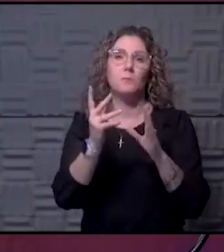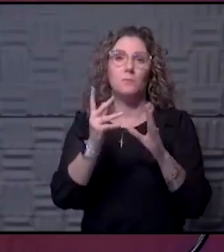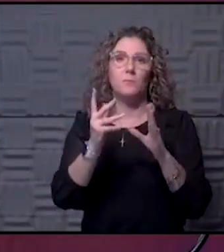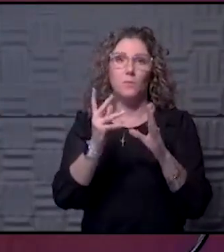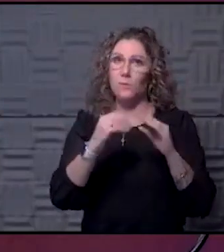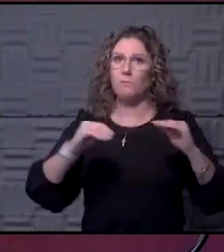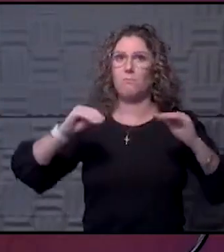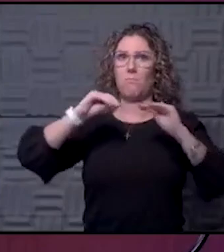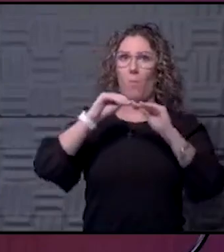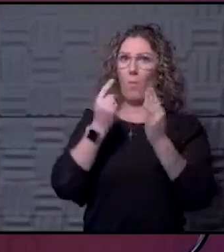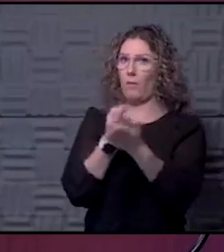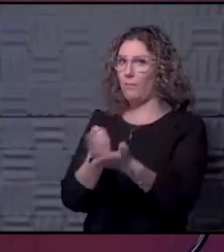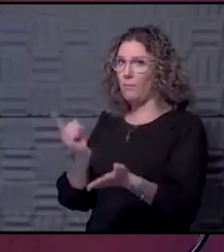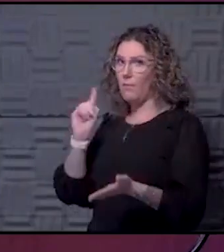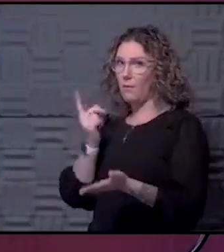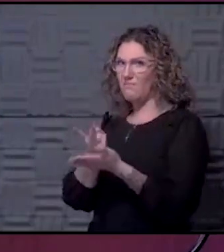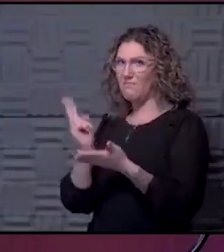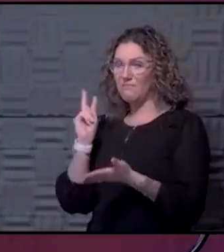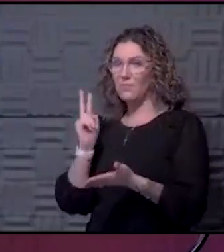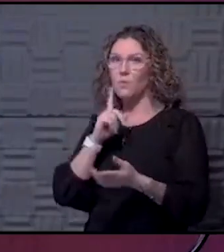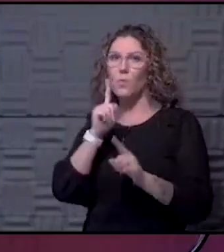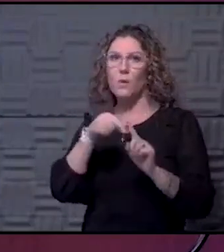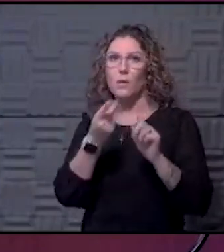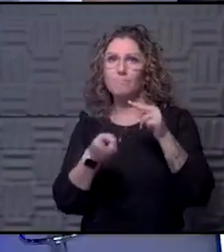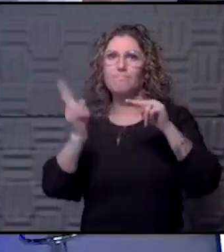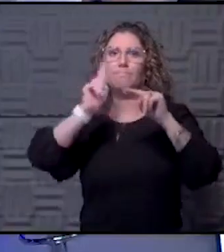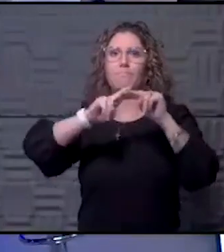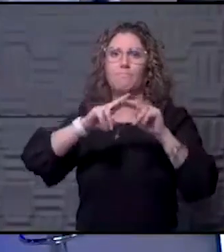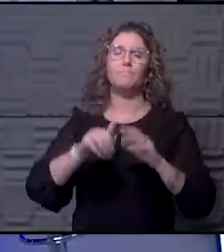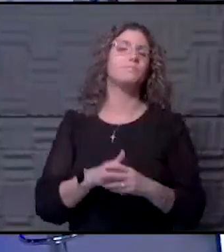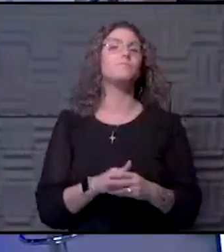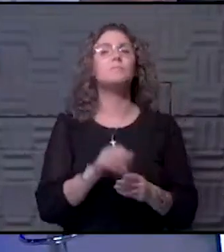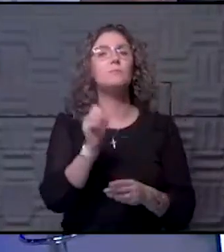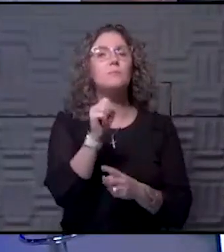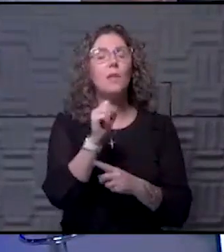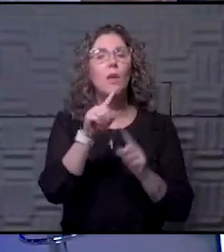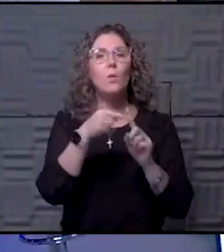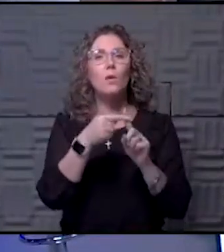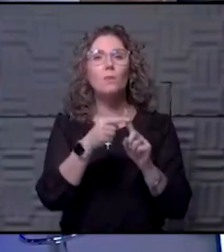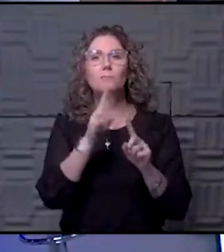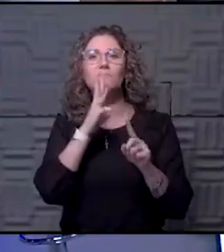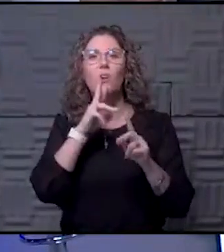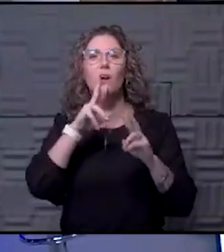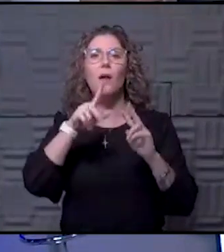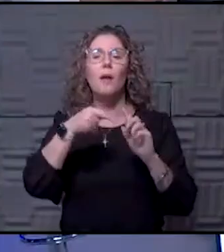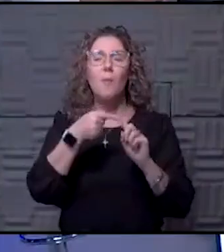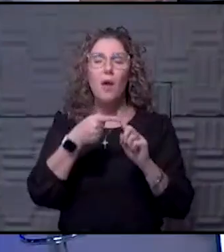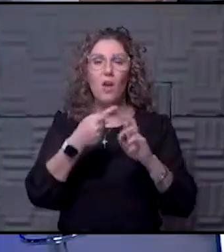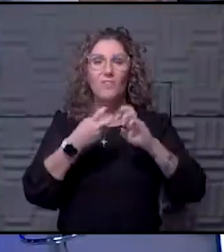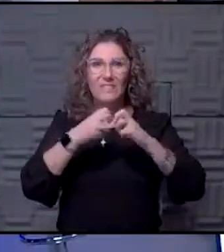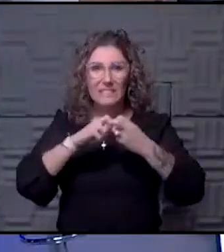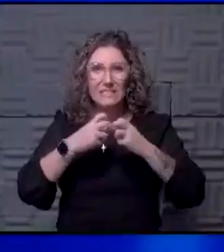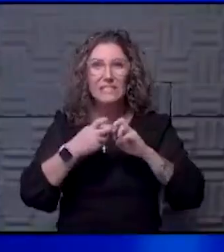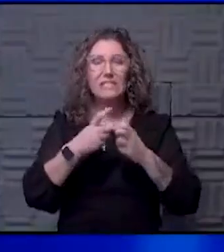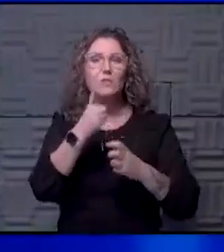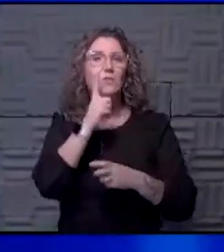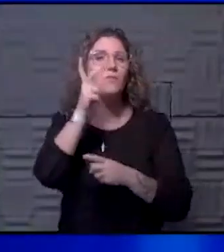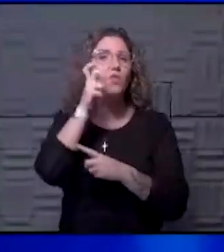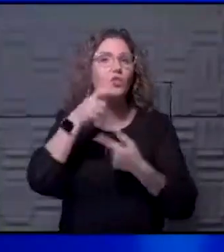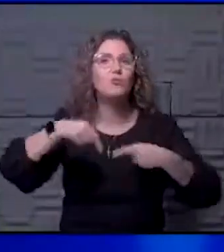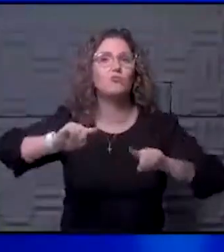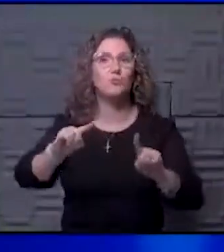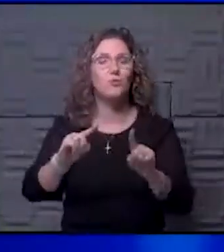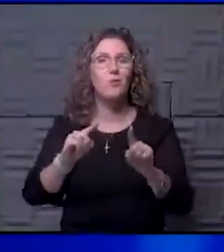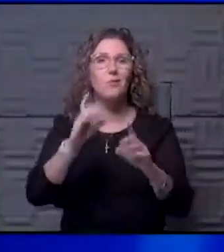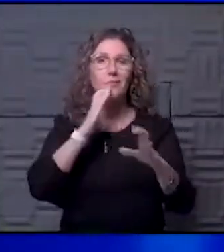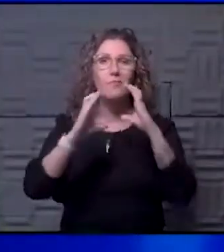a few weeks ago when we had a little bit more of an influx. Yeah. And as I was talking a little bit about the physics, one of the things you may have heard in this conversation